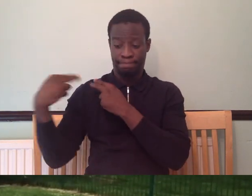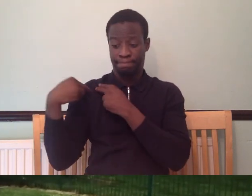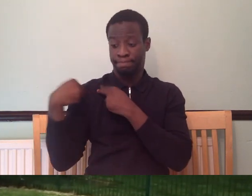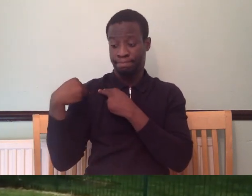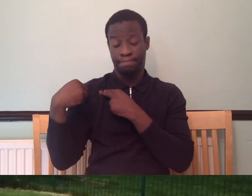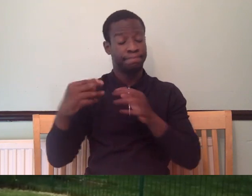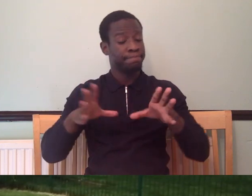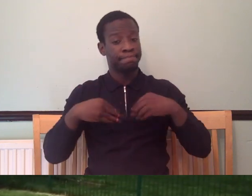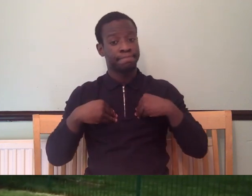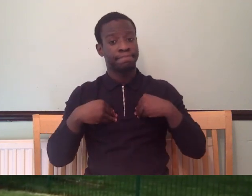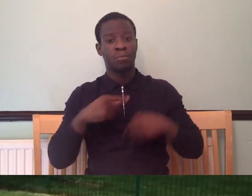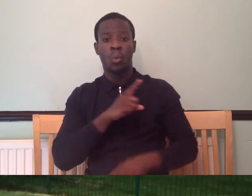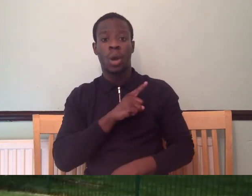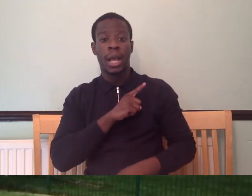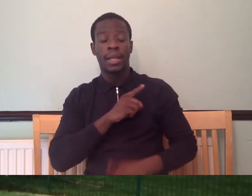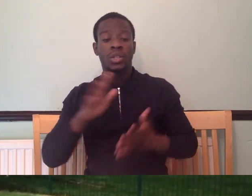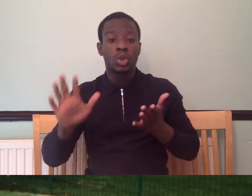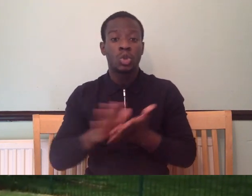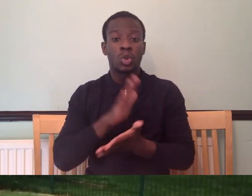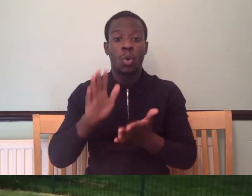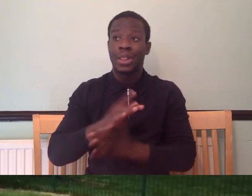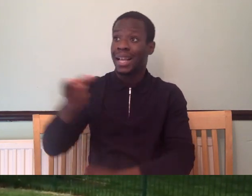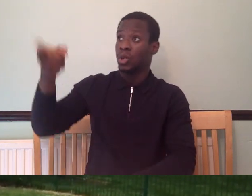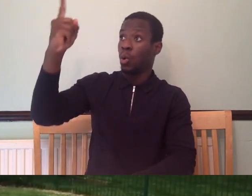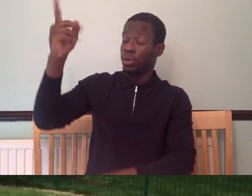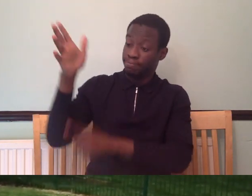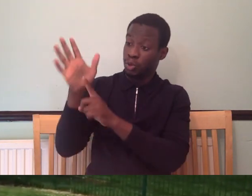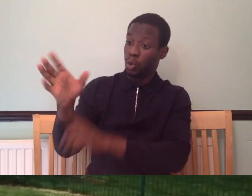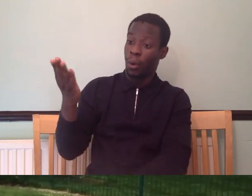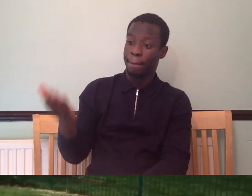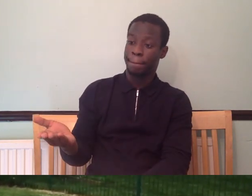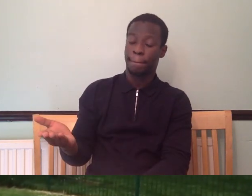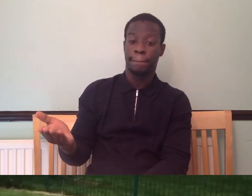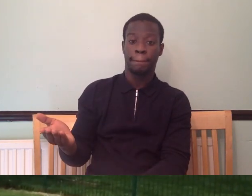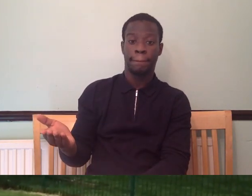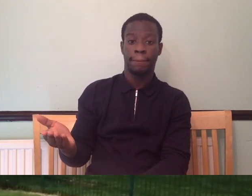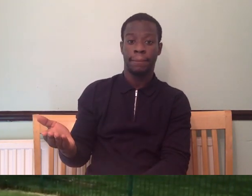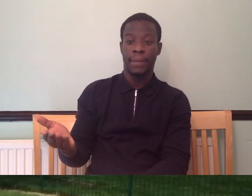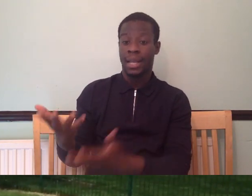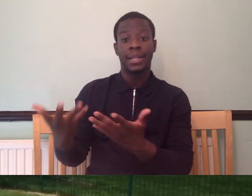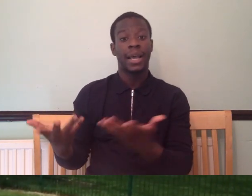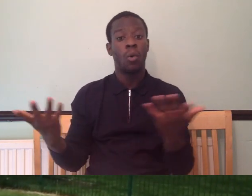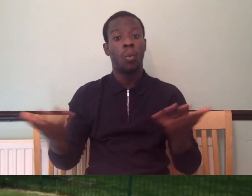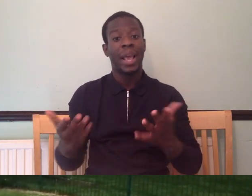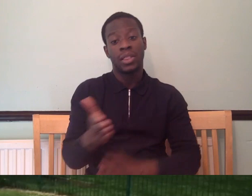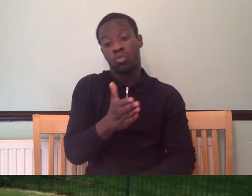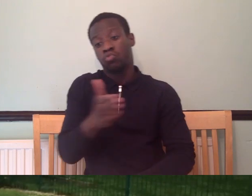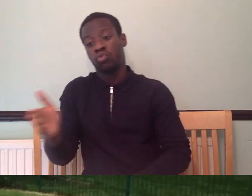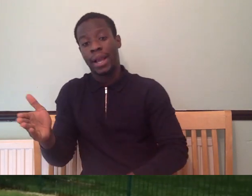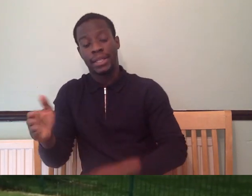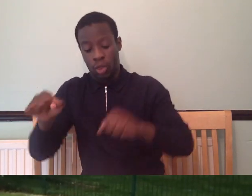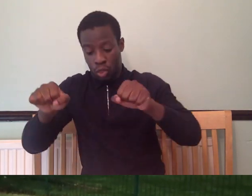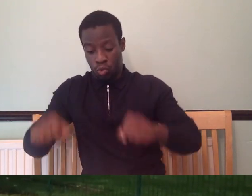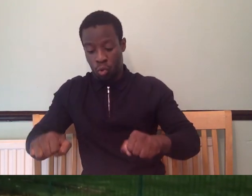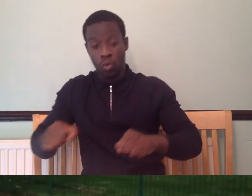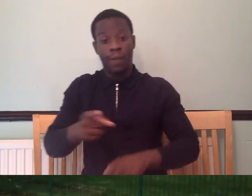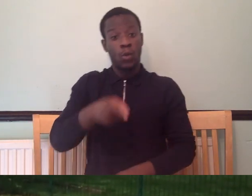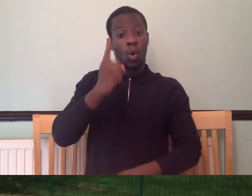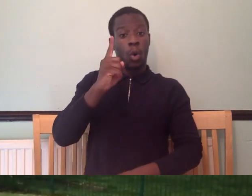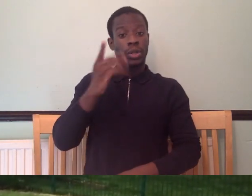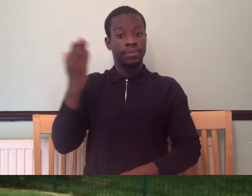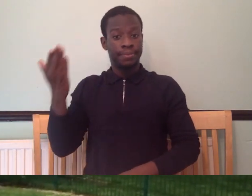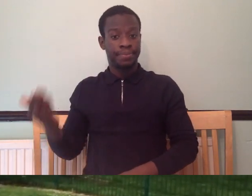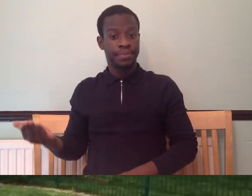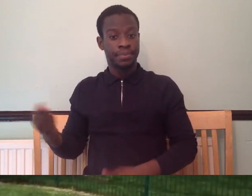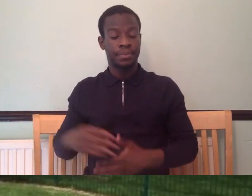He did this because of the joy that God put before him, and he is now seated at the right hand side of God." You